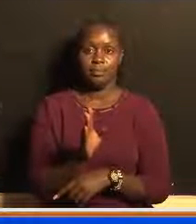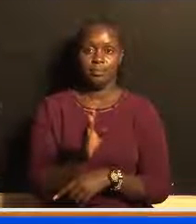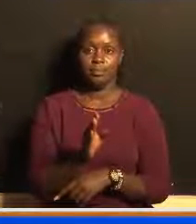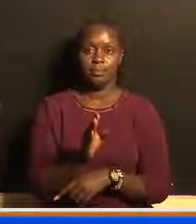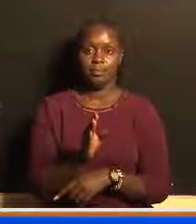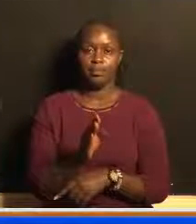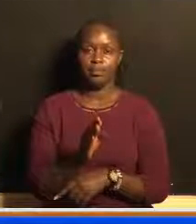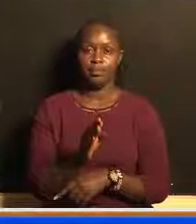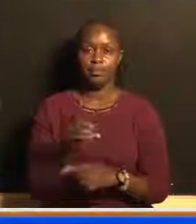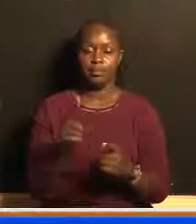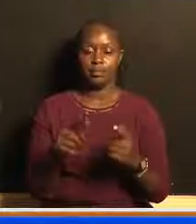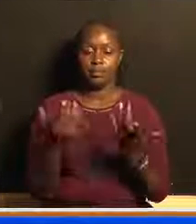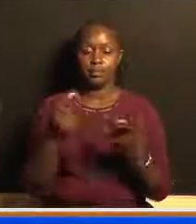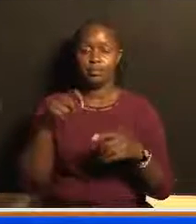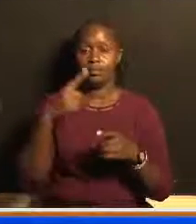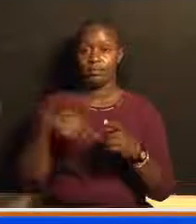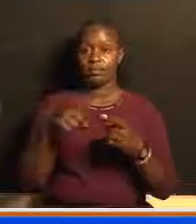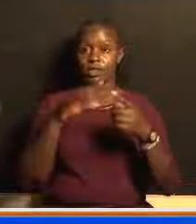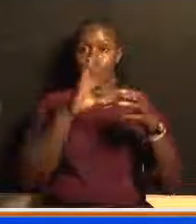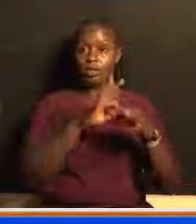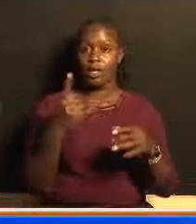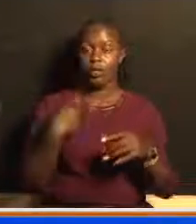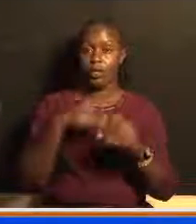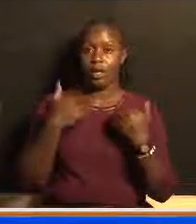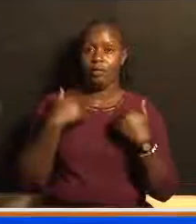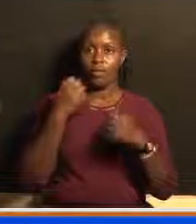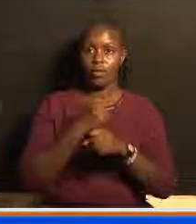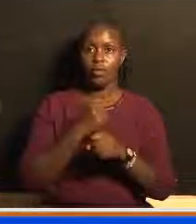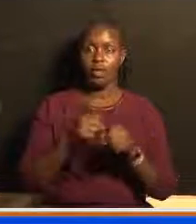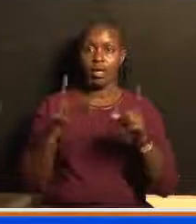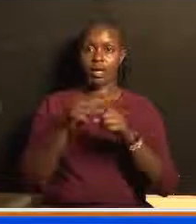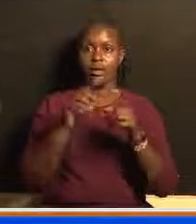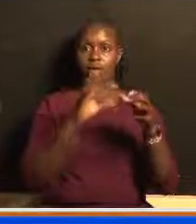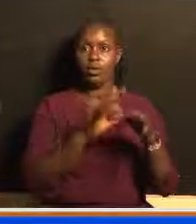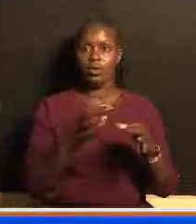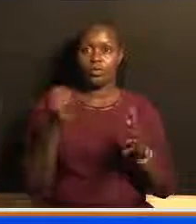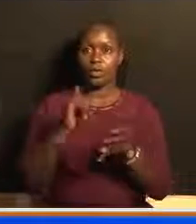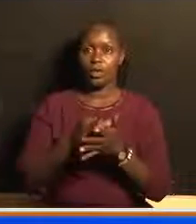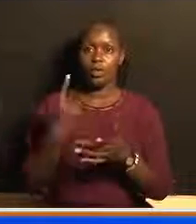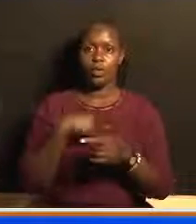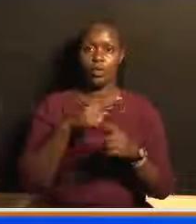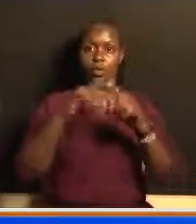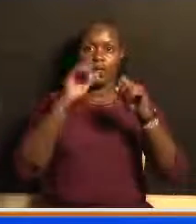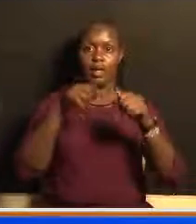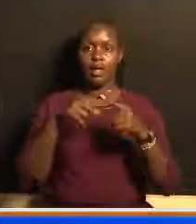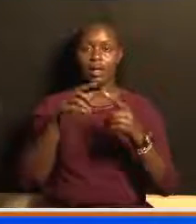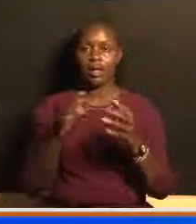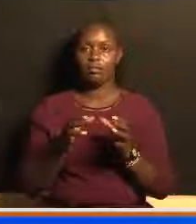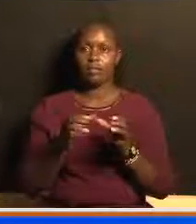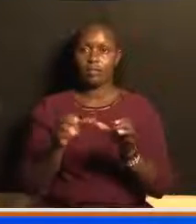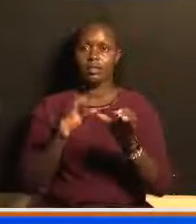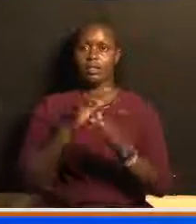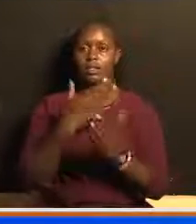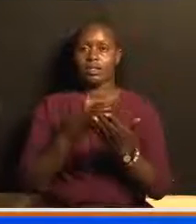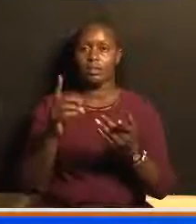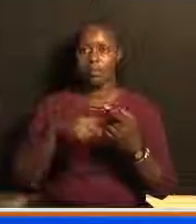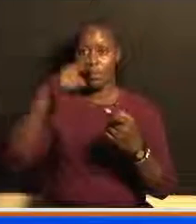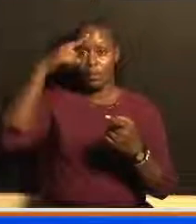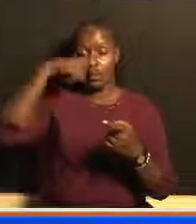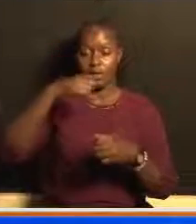There has to be solidarity. Like, we have to work as a collective in order to push some of these policies and to ensure that